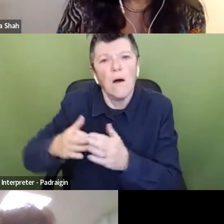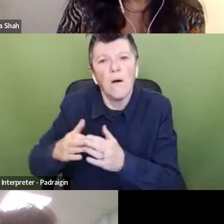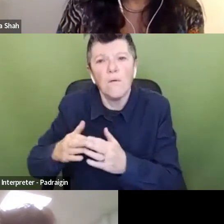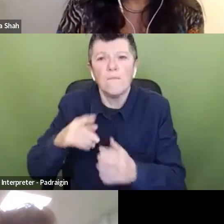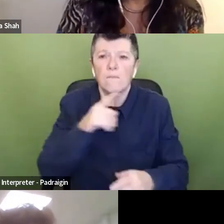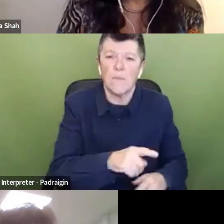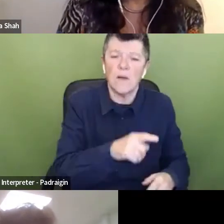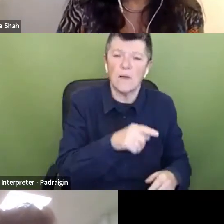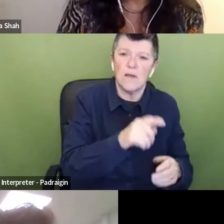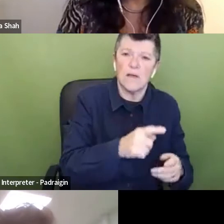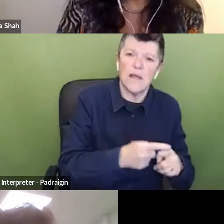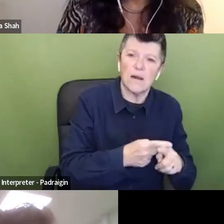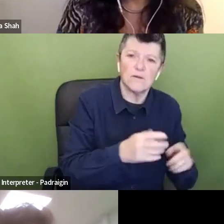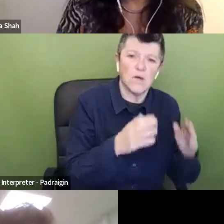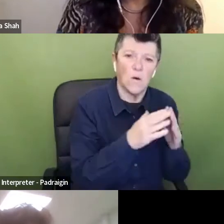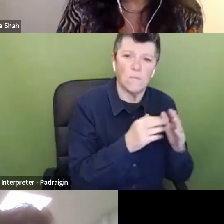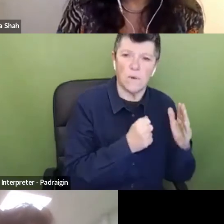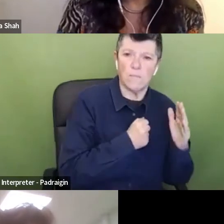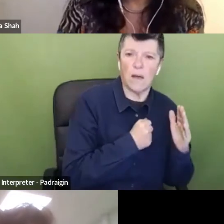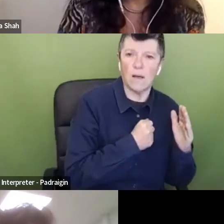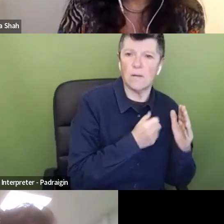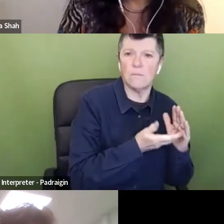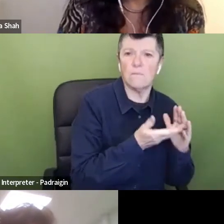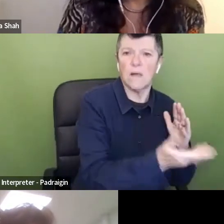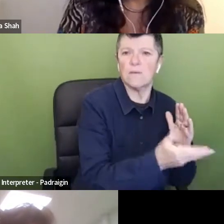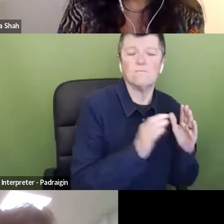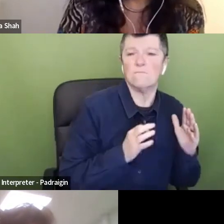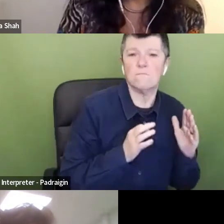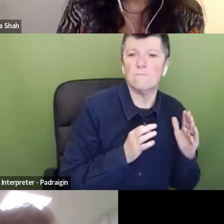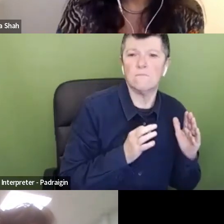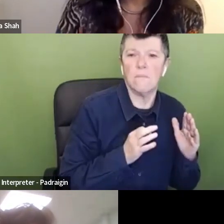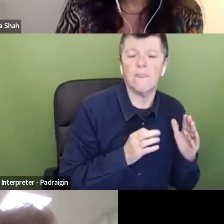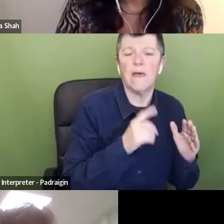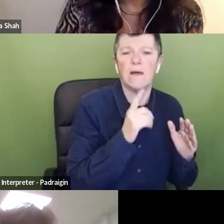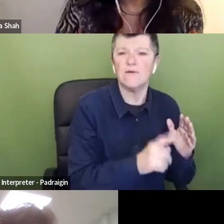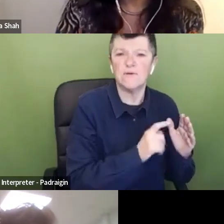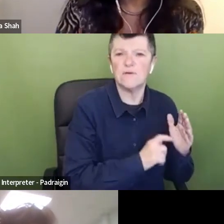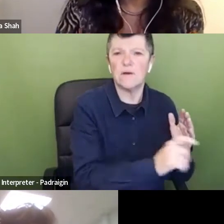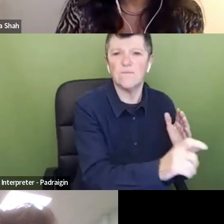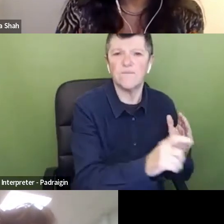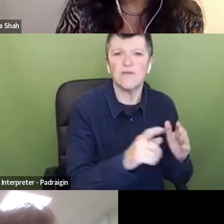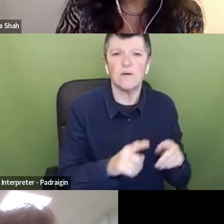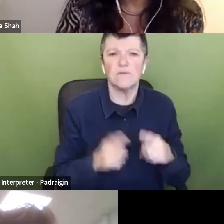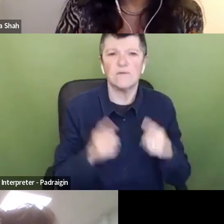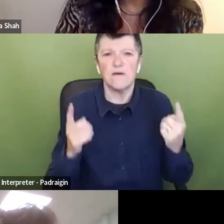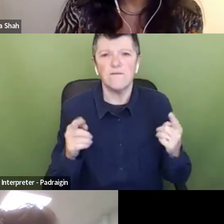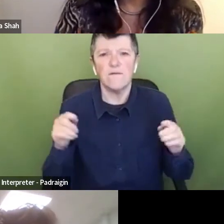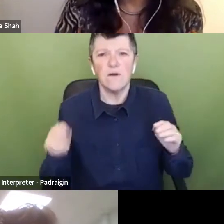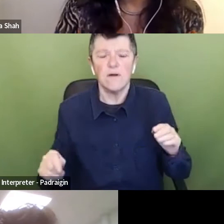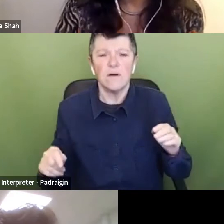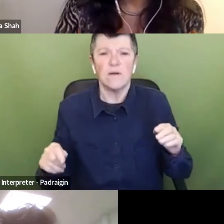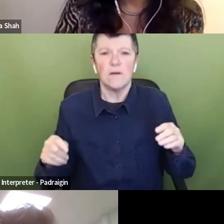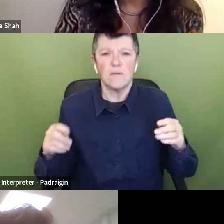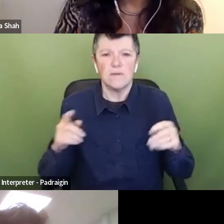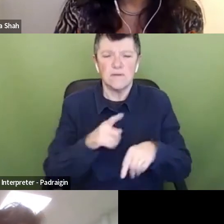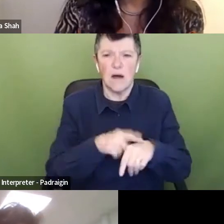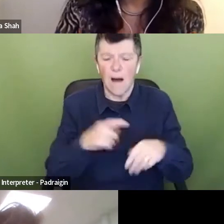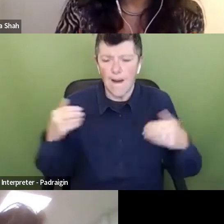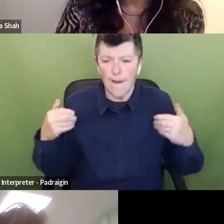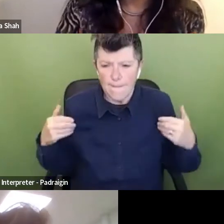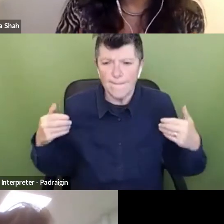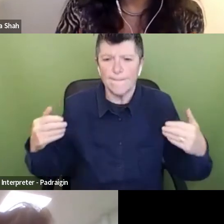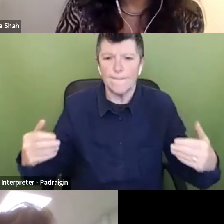lifespan. So it doesn't kind of continue in that sense. And how those kind of different temporalities of owning land versus